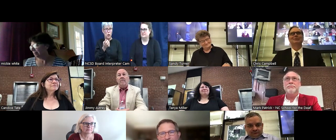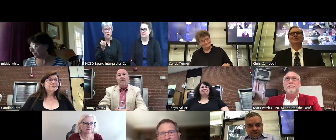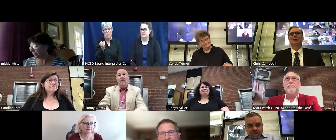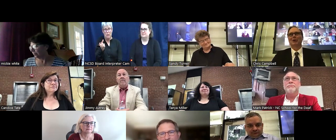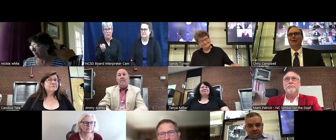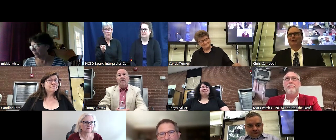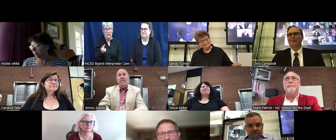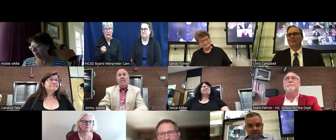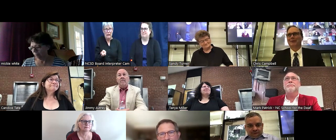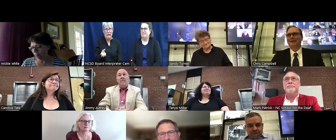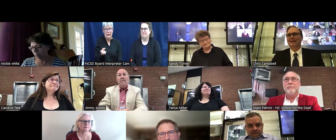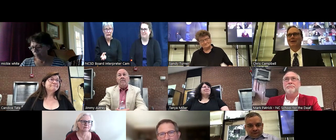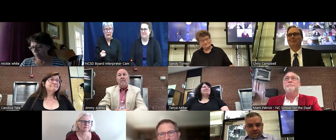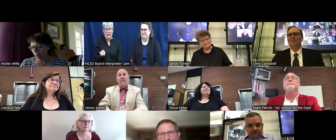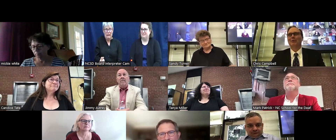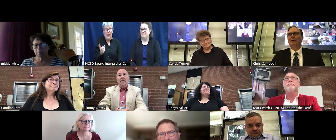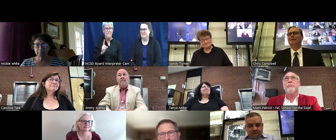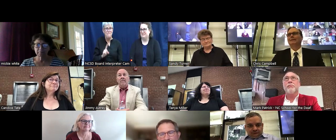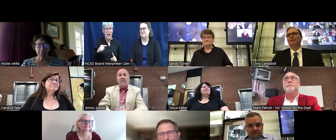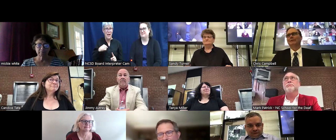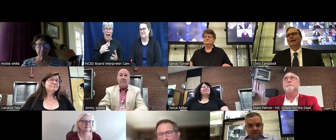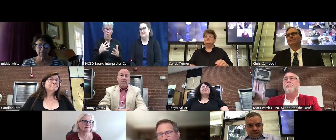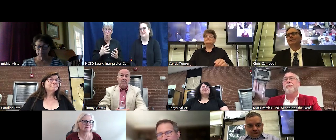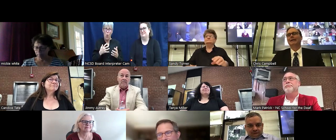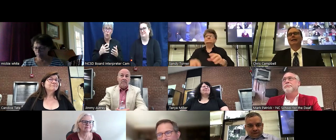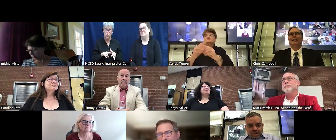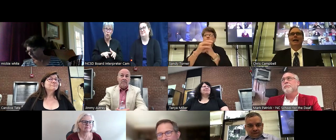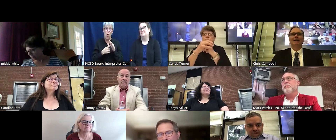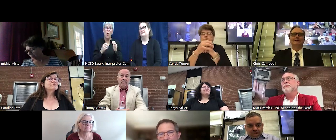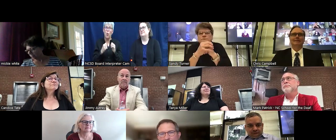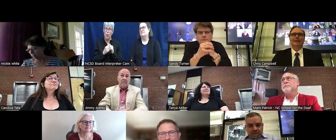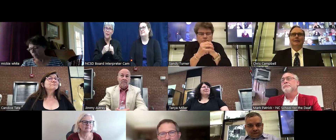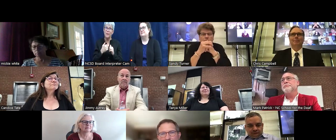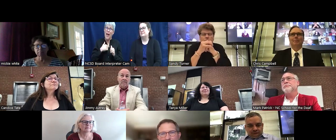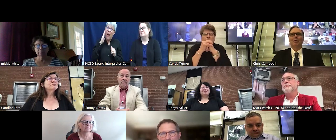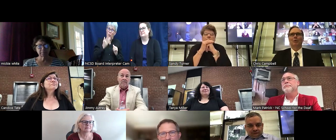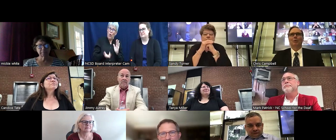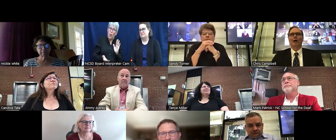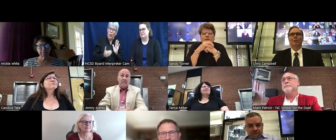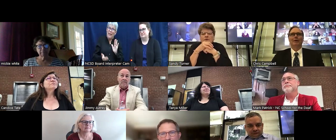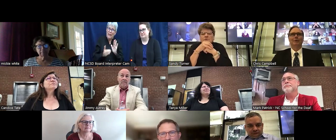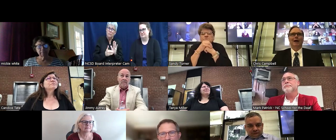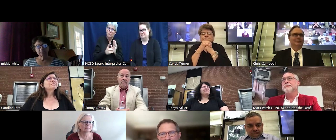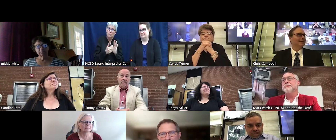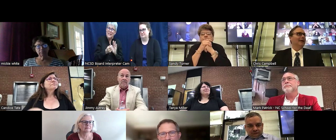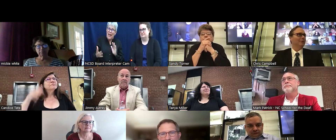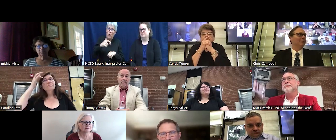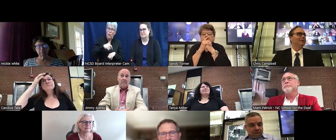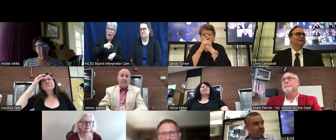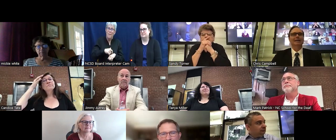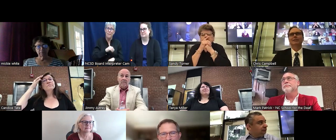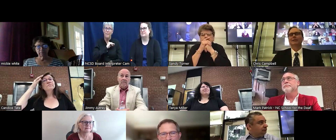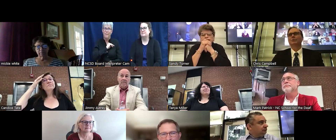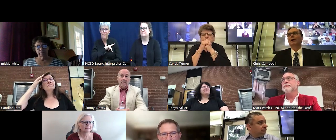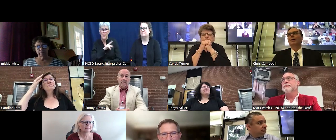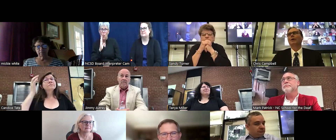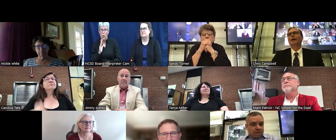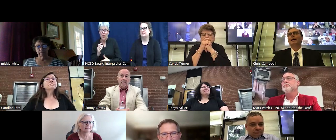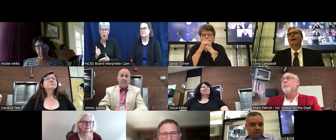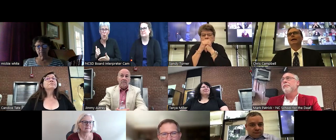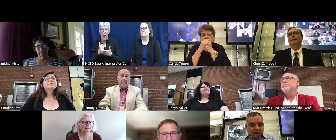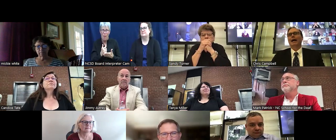want to start off with something that I'll repeat several times. And Mark will help me throughout today with the presentation as